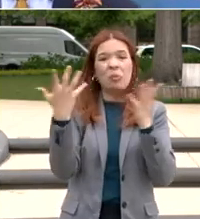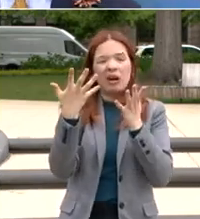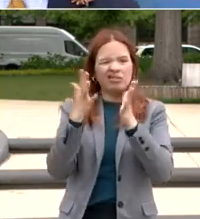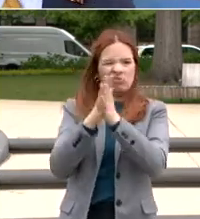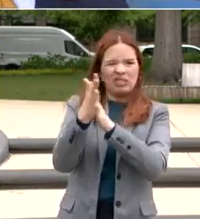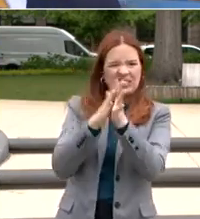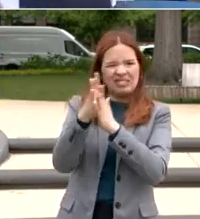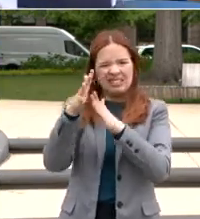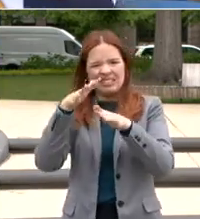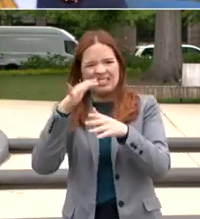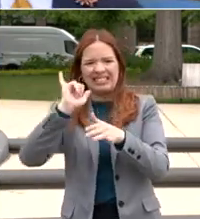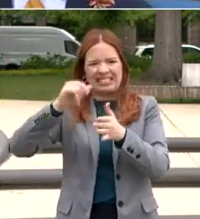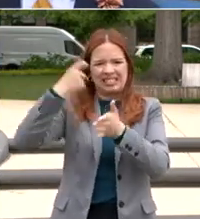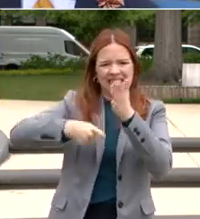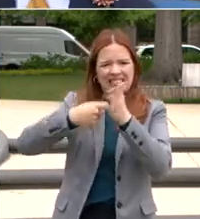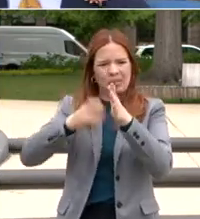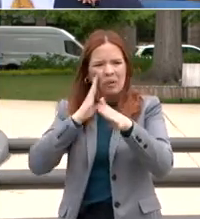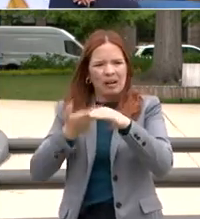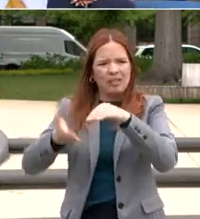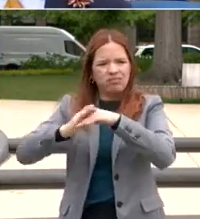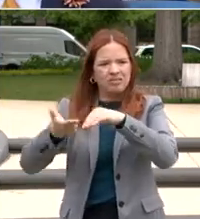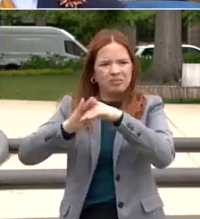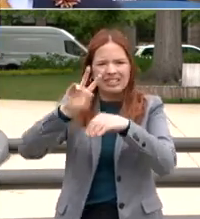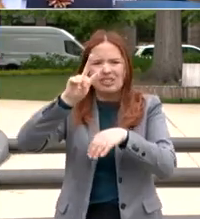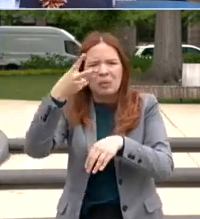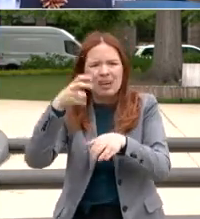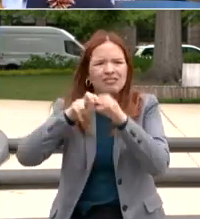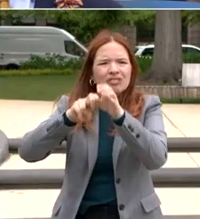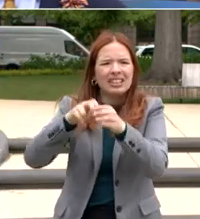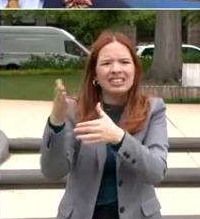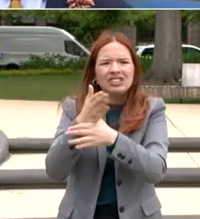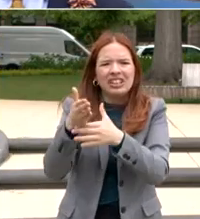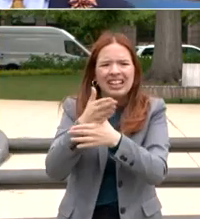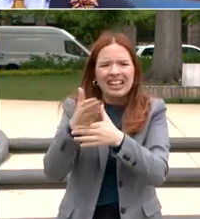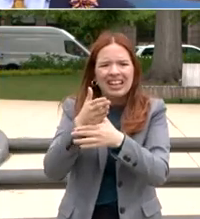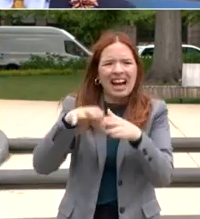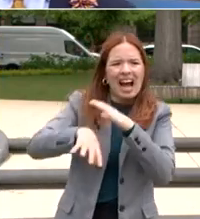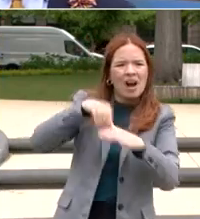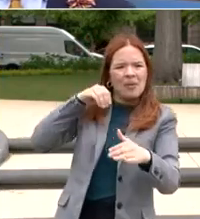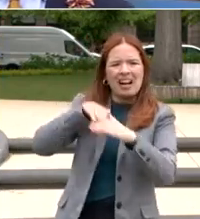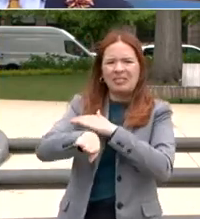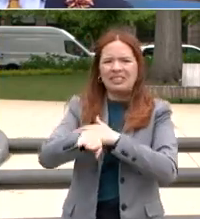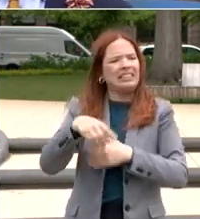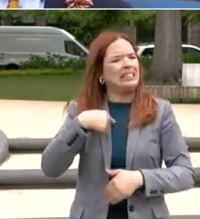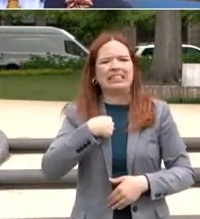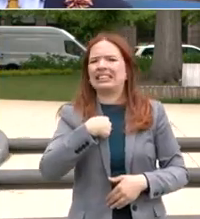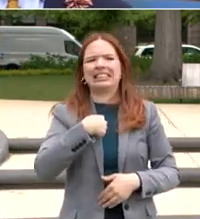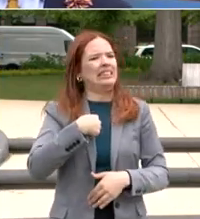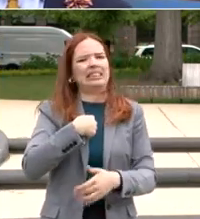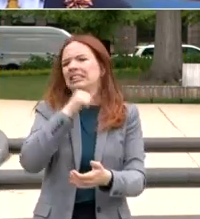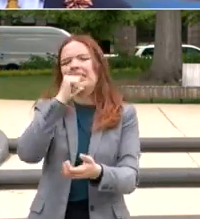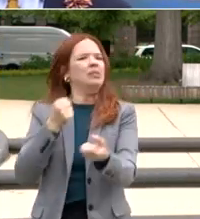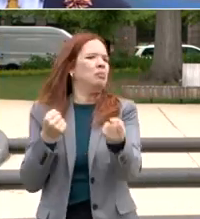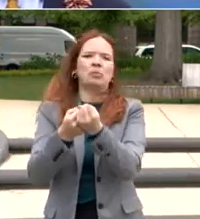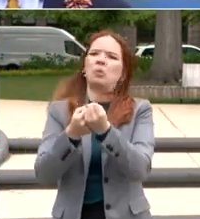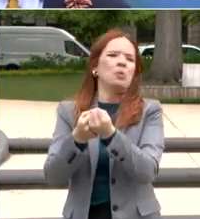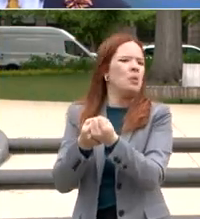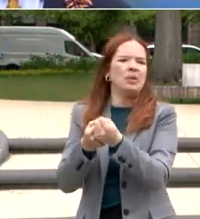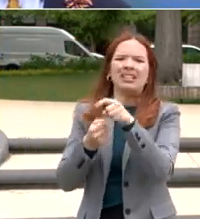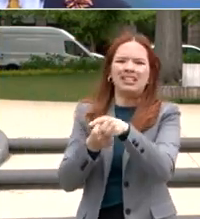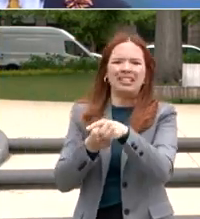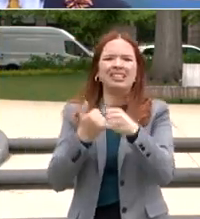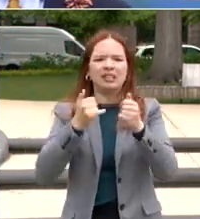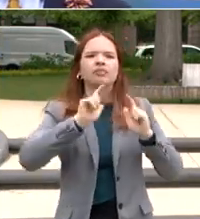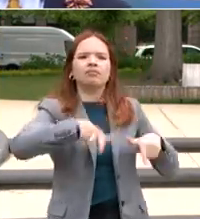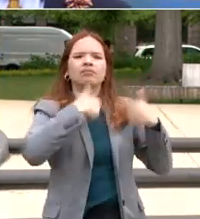would implement a $2 fee on rideshare trips in and out of downtown. This fee will be passed on to our consumers and drivers